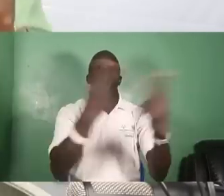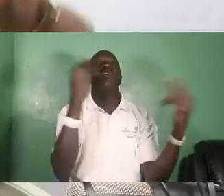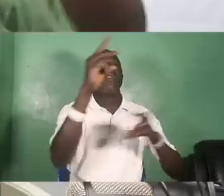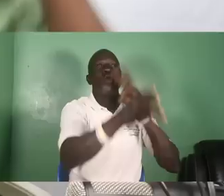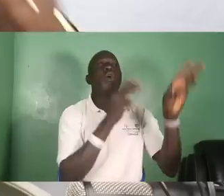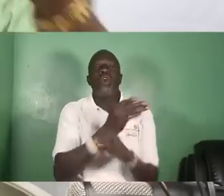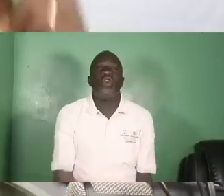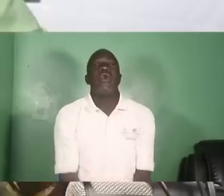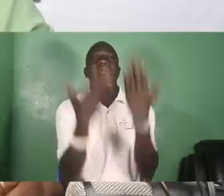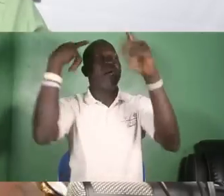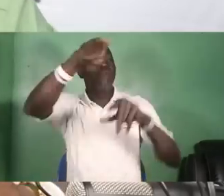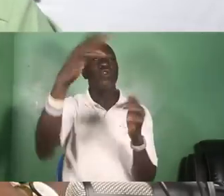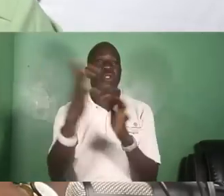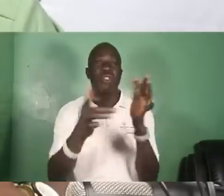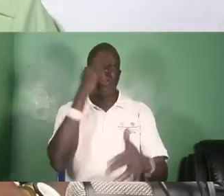conquered before. Wọ́n máa dìde fún ìṣẹ́gun.